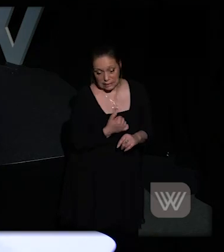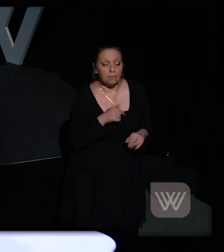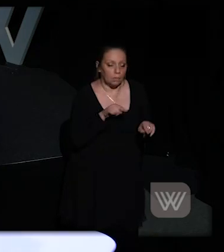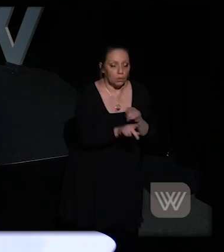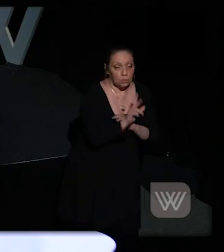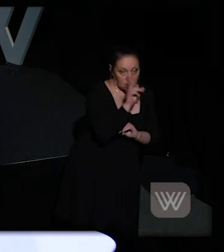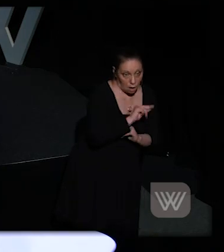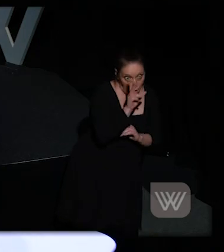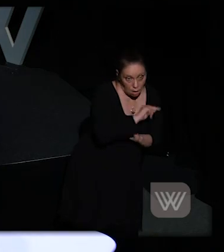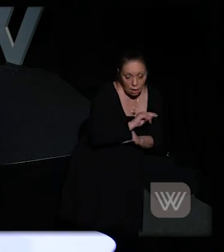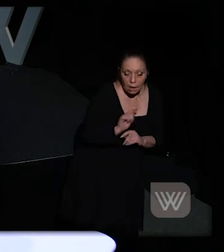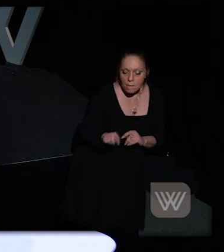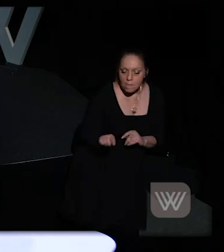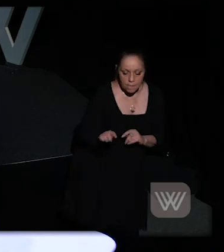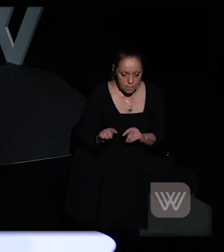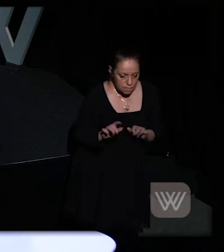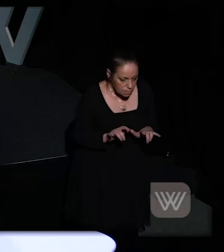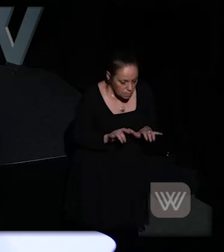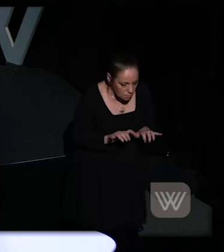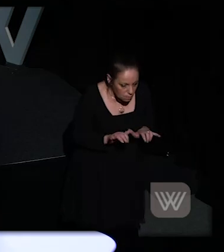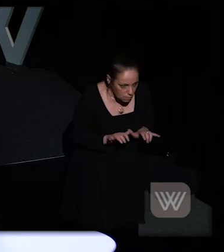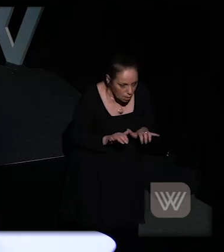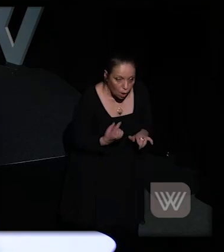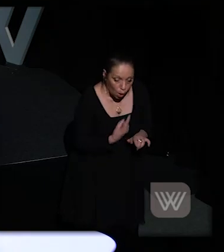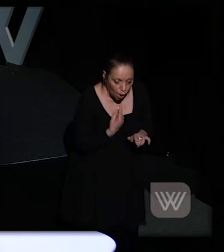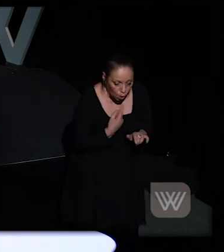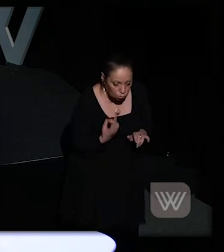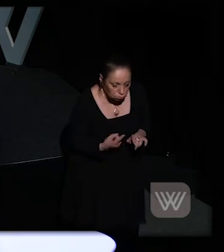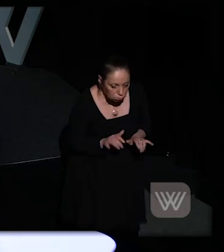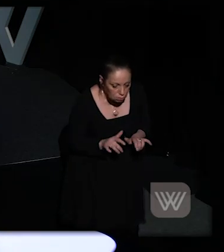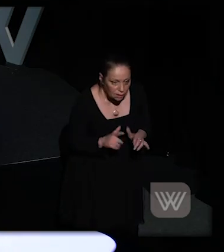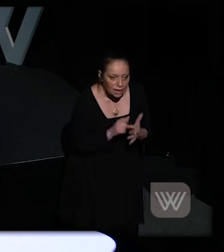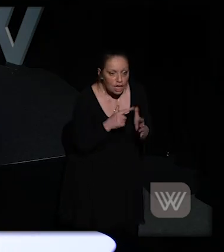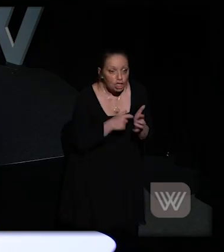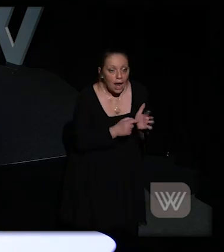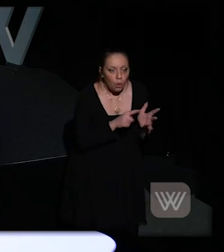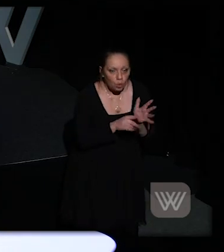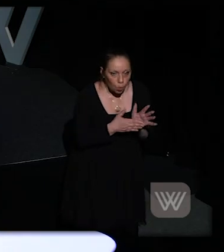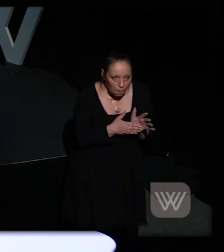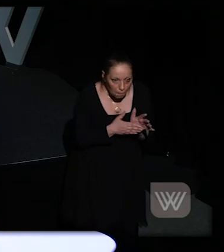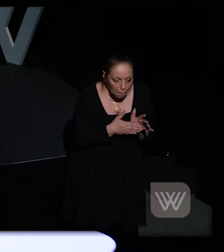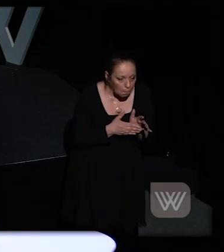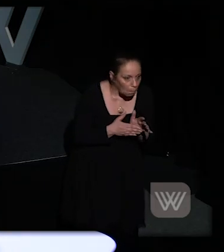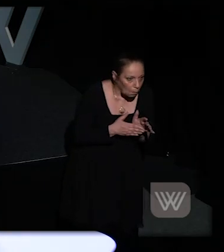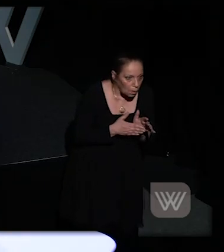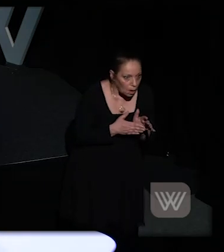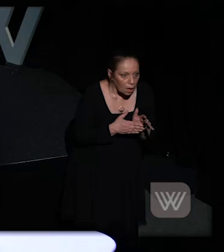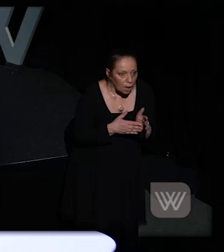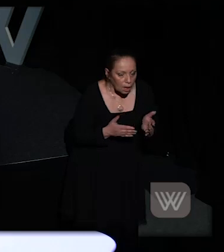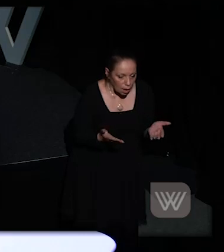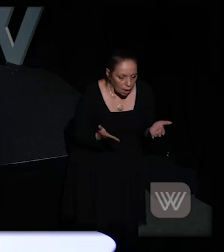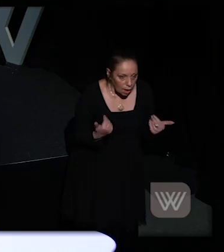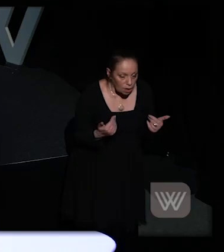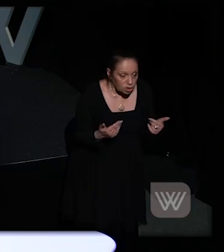young, and then sat there alone in these chat rooms, imbibing just hatred. So,